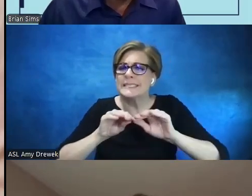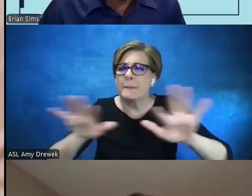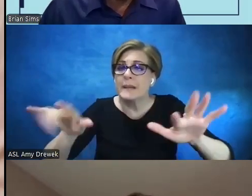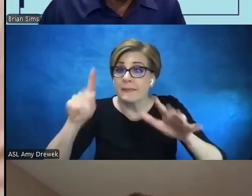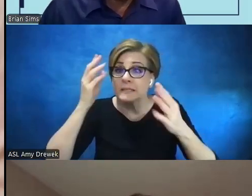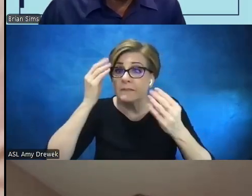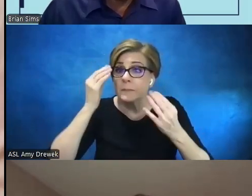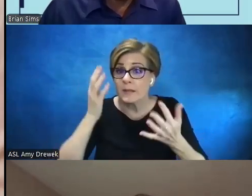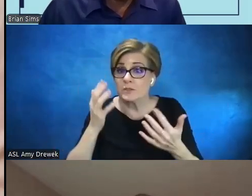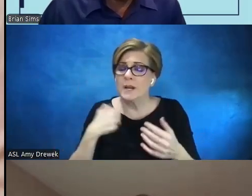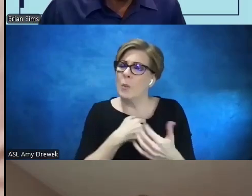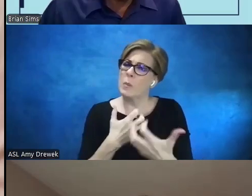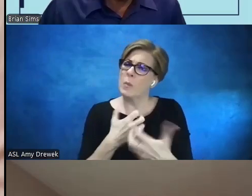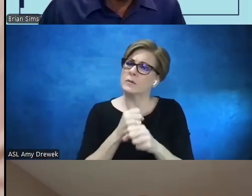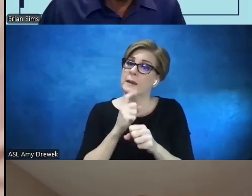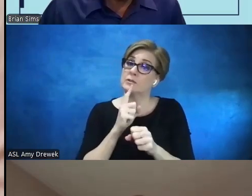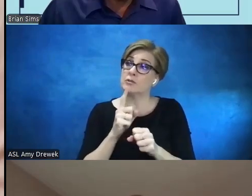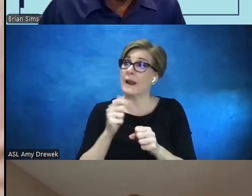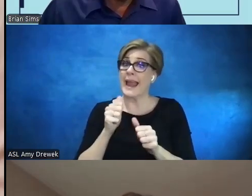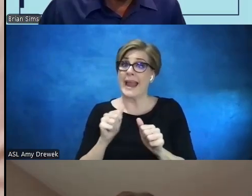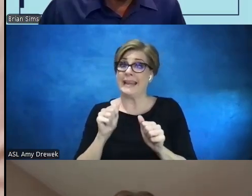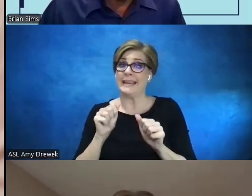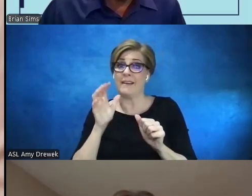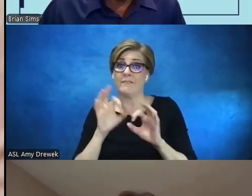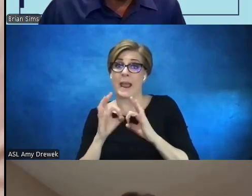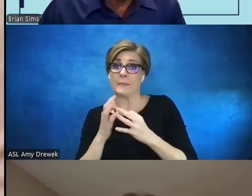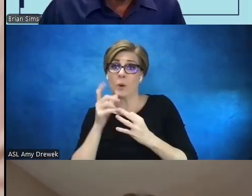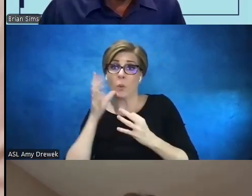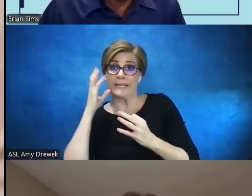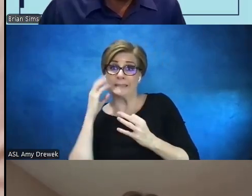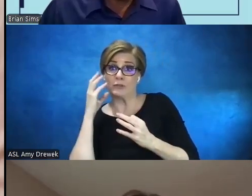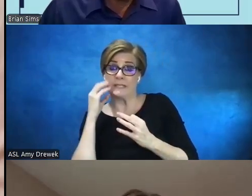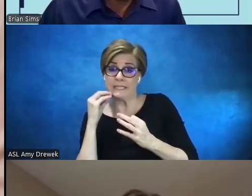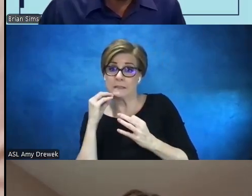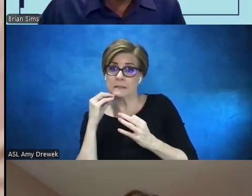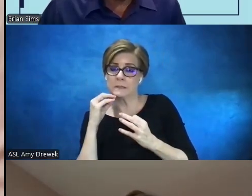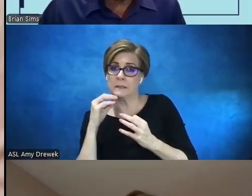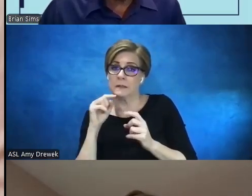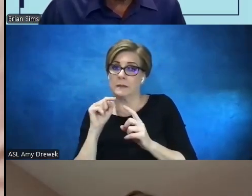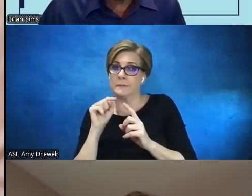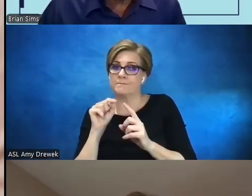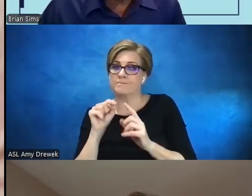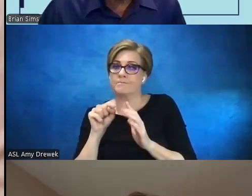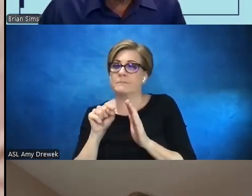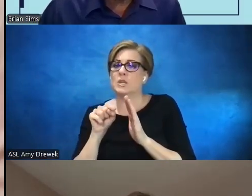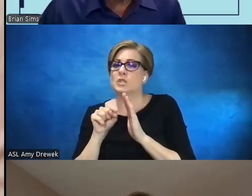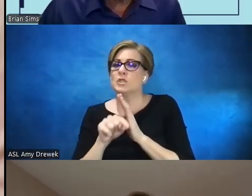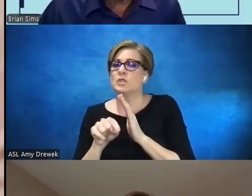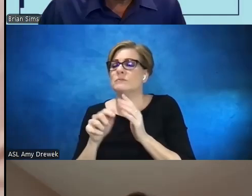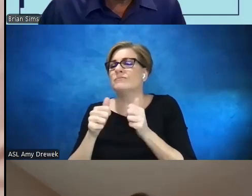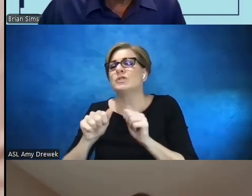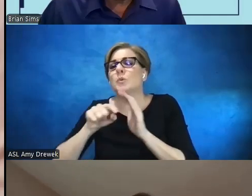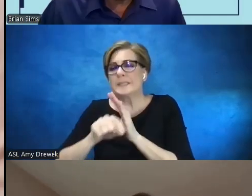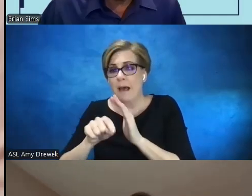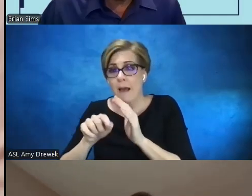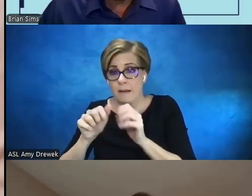anybody who's going through this with their child has access to this resource. So thank you for letting me share it with you. Love to hear how you use